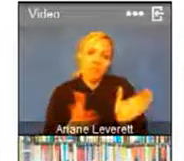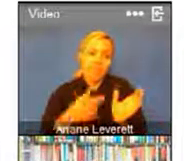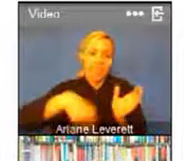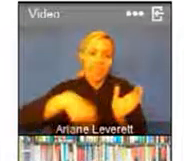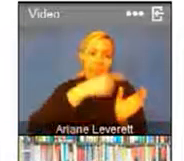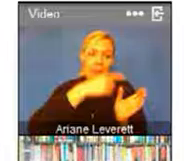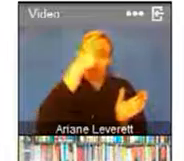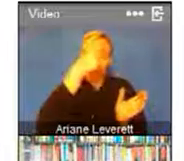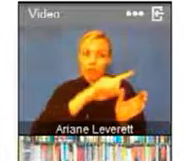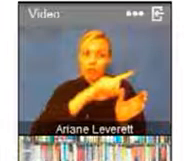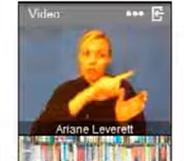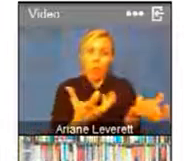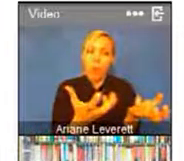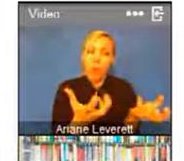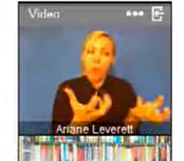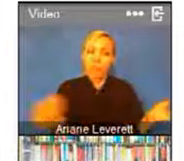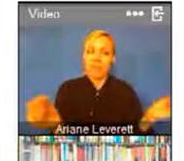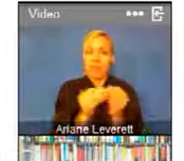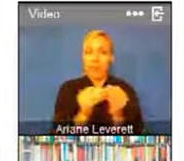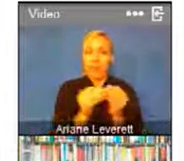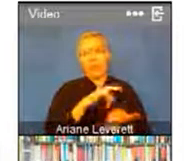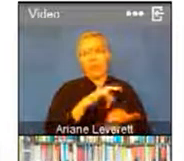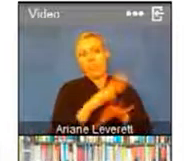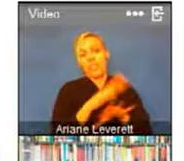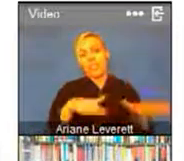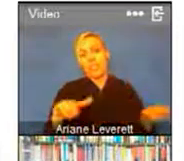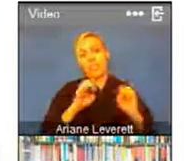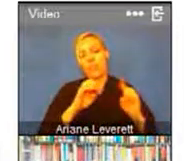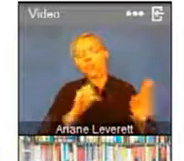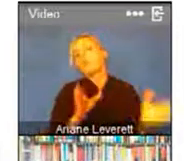300% during the life of the child.